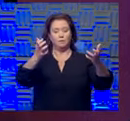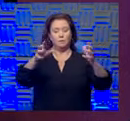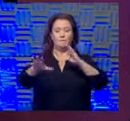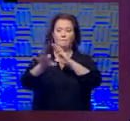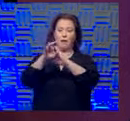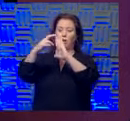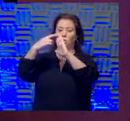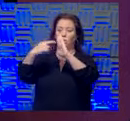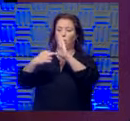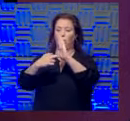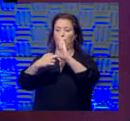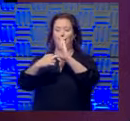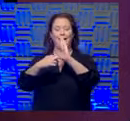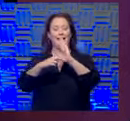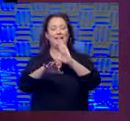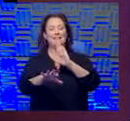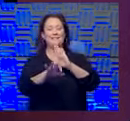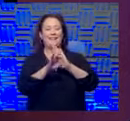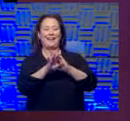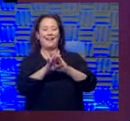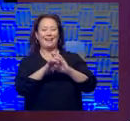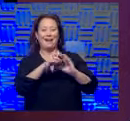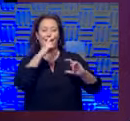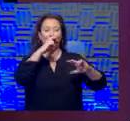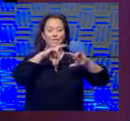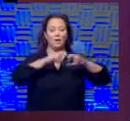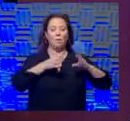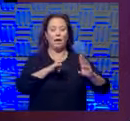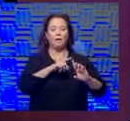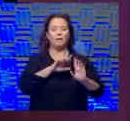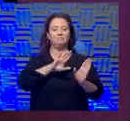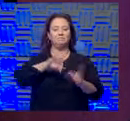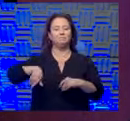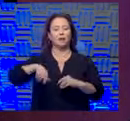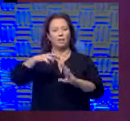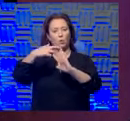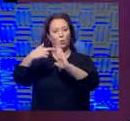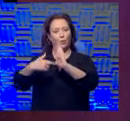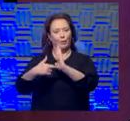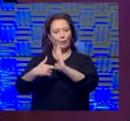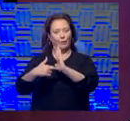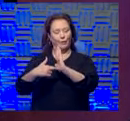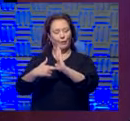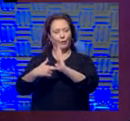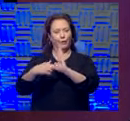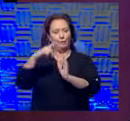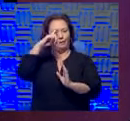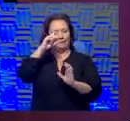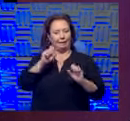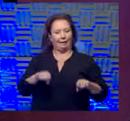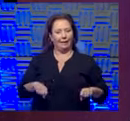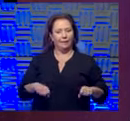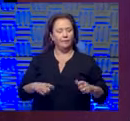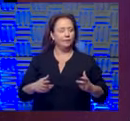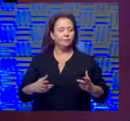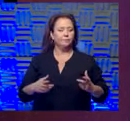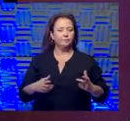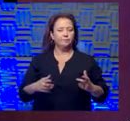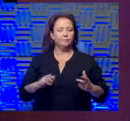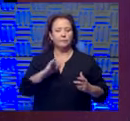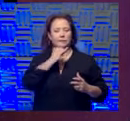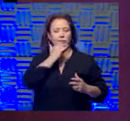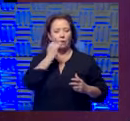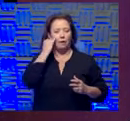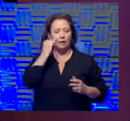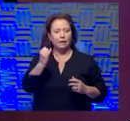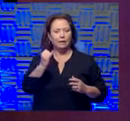rule and then find a clever way to skirt around the rule just because they can. That's the wrong